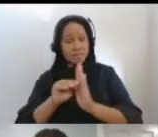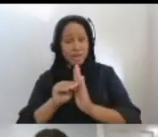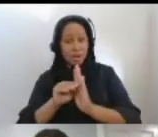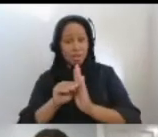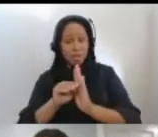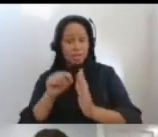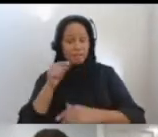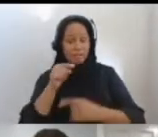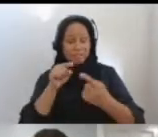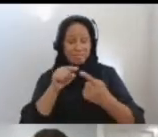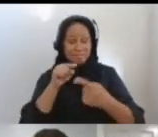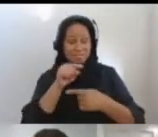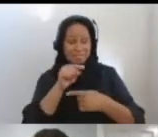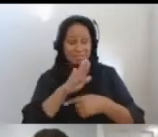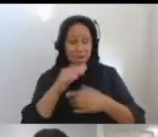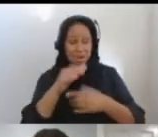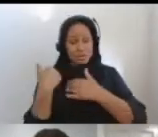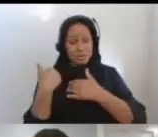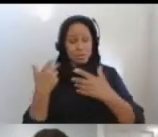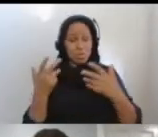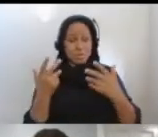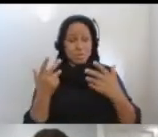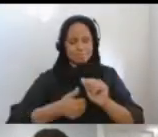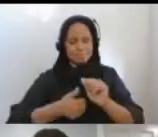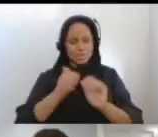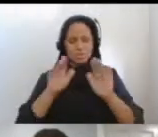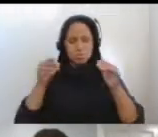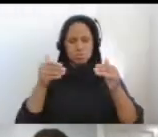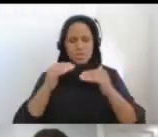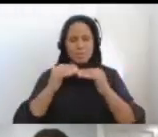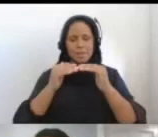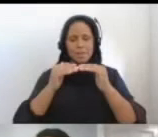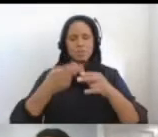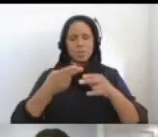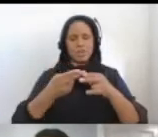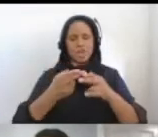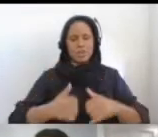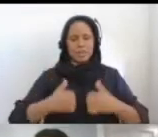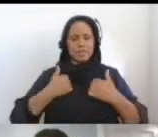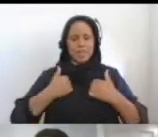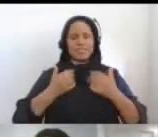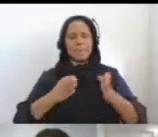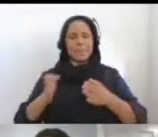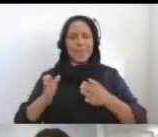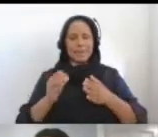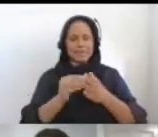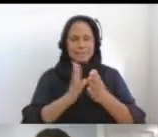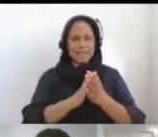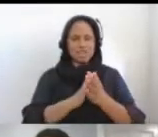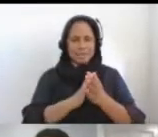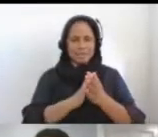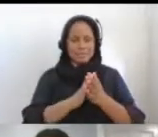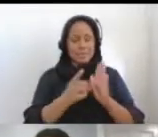their responsibilities primarily revolve around building what we call a life plan document. And this life